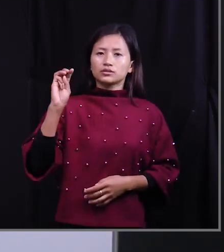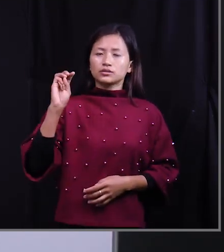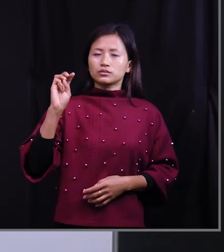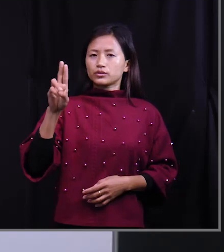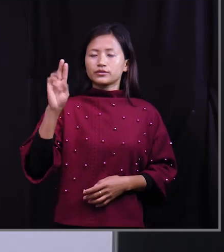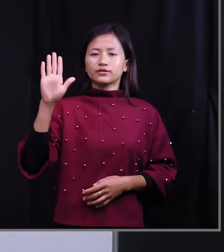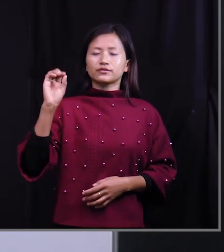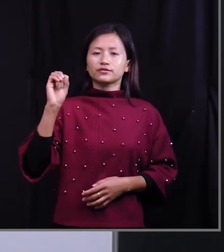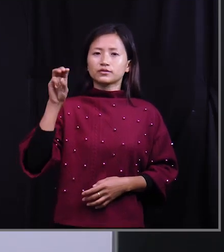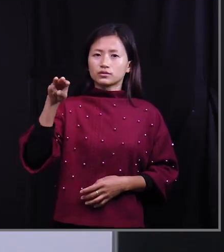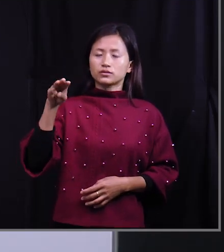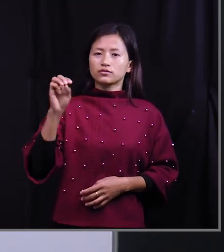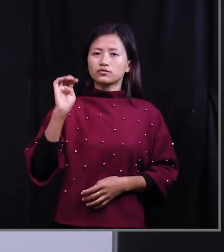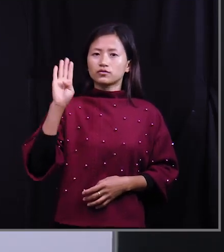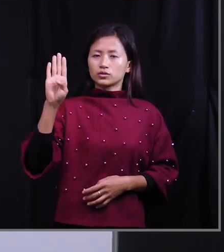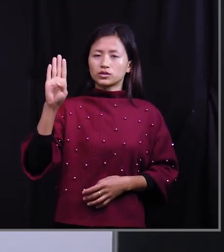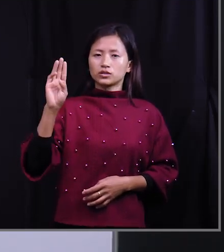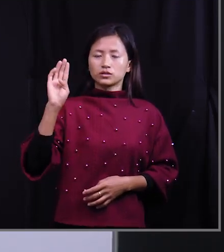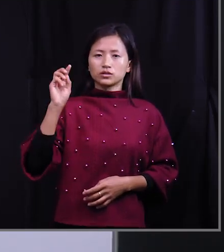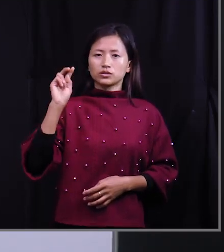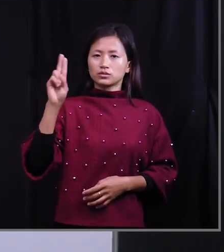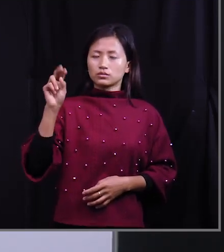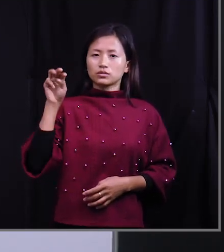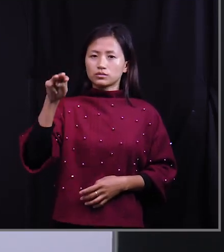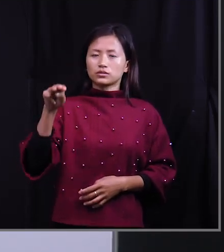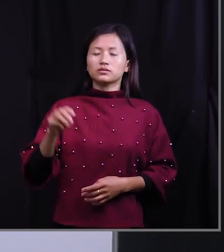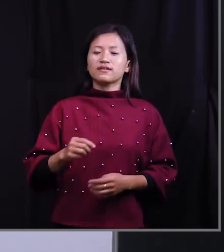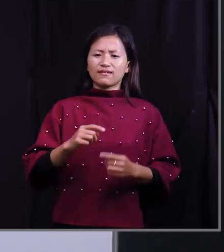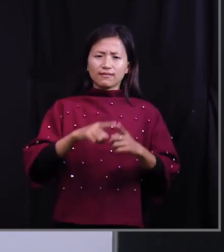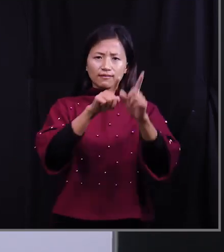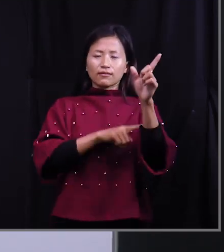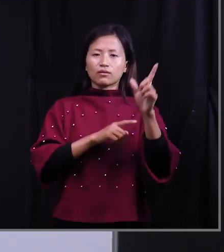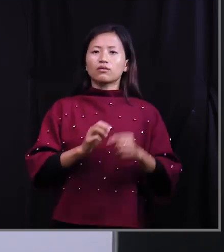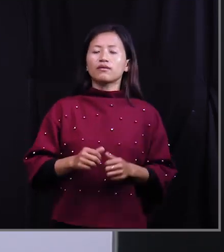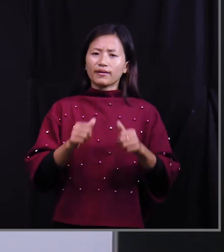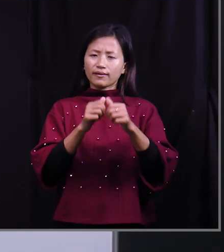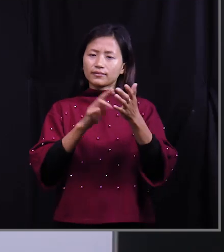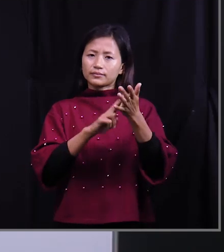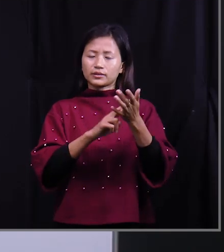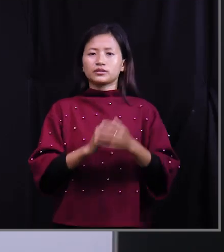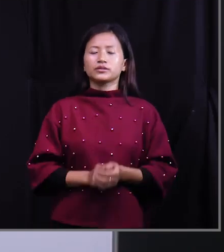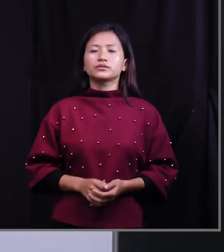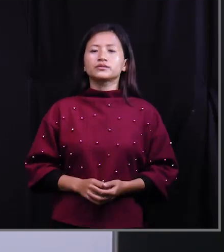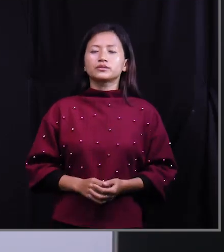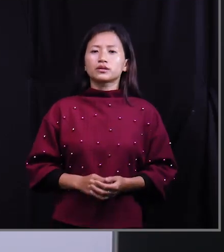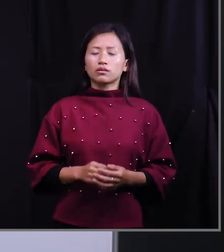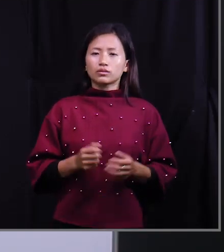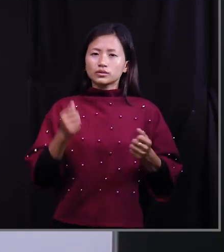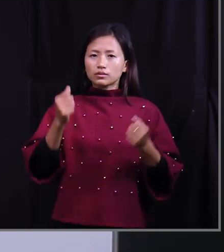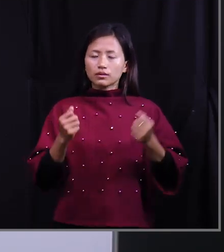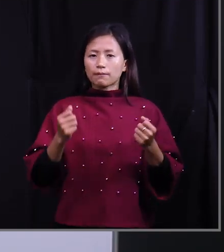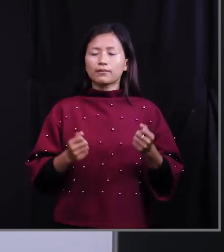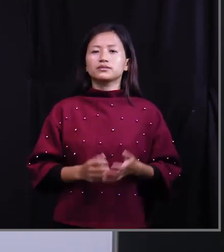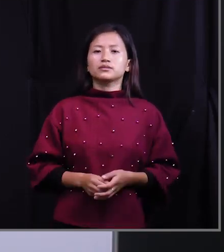25,400 to 42,000 a year or annually. So this Maruti Udyog company